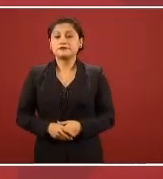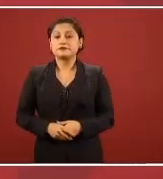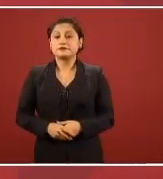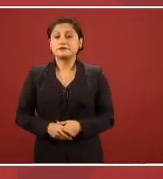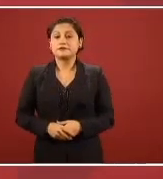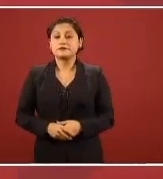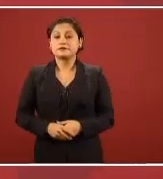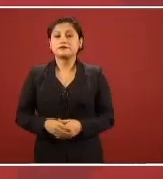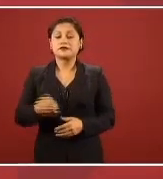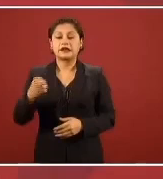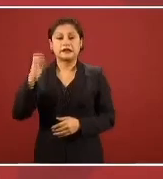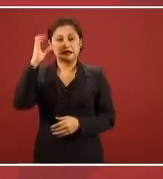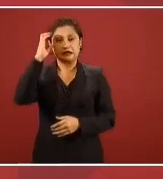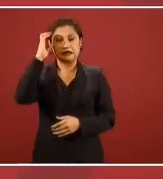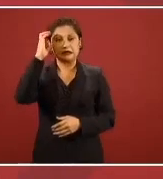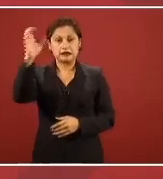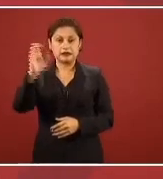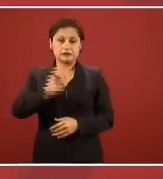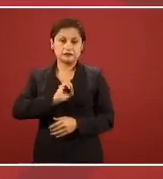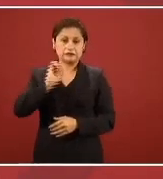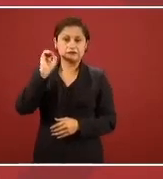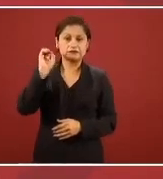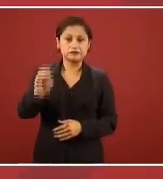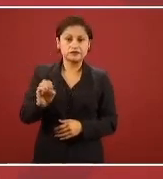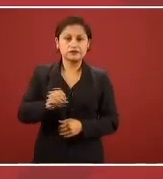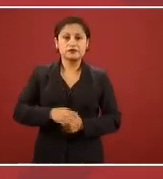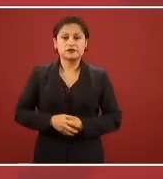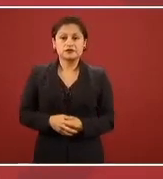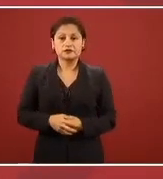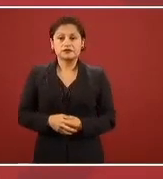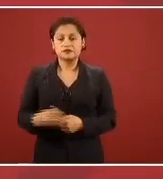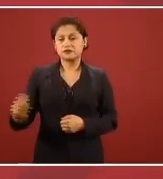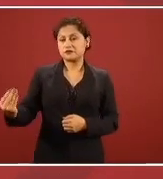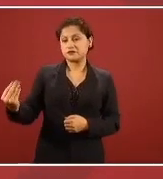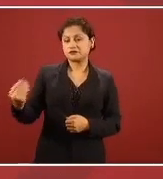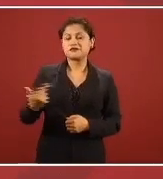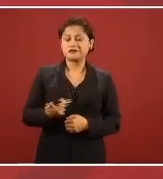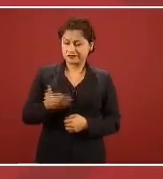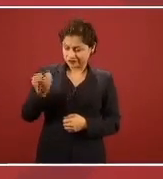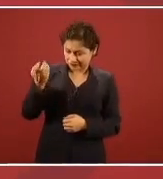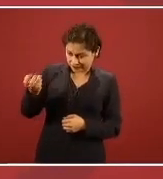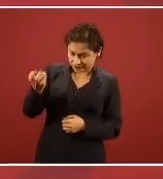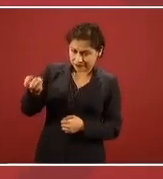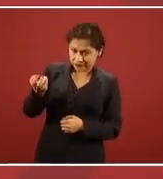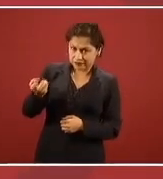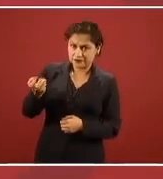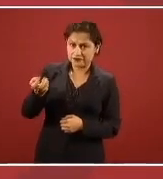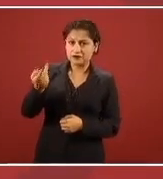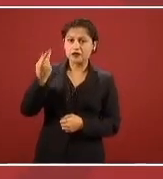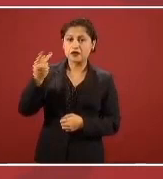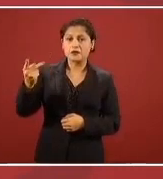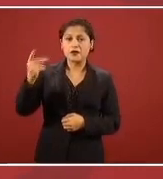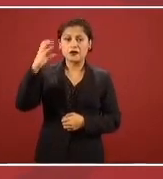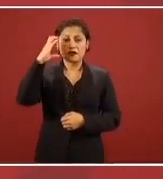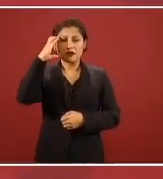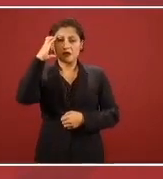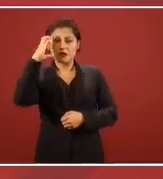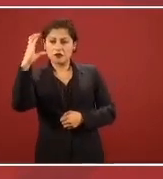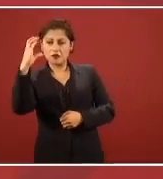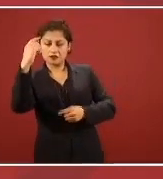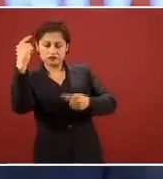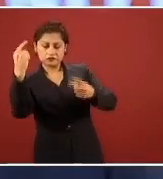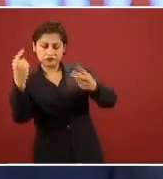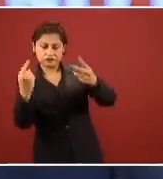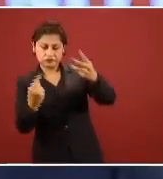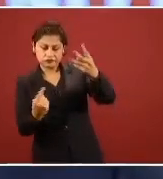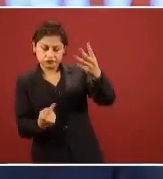crimen de odio, a crime of hate. Por eso, yes, pero todos los crímenes, all crimes, lo estamos